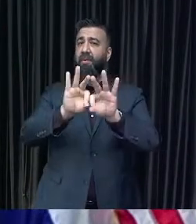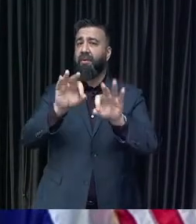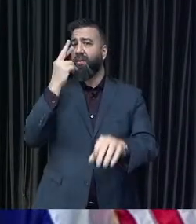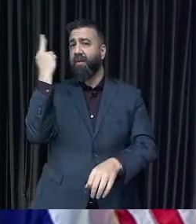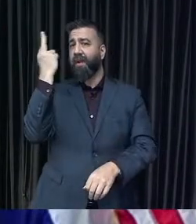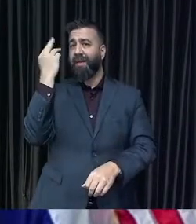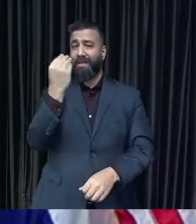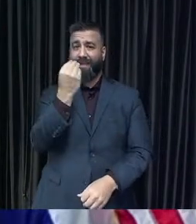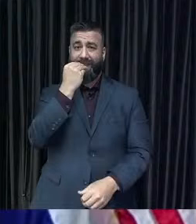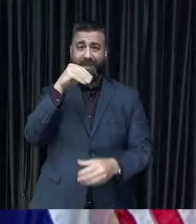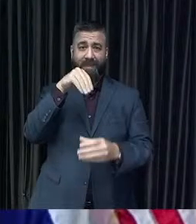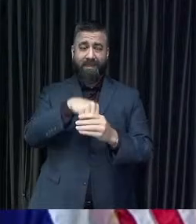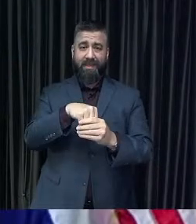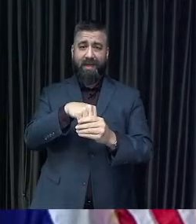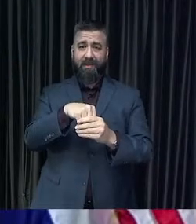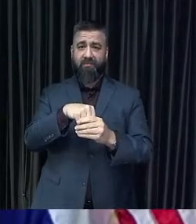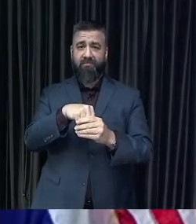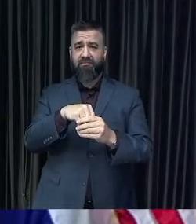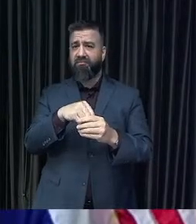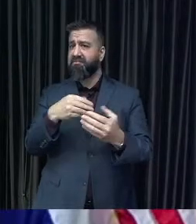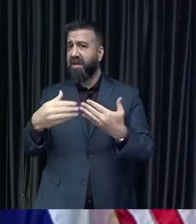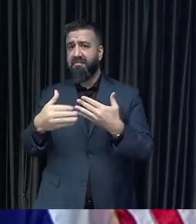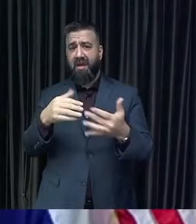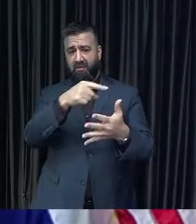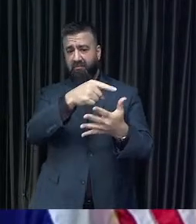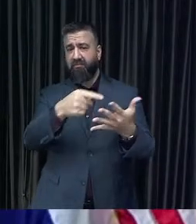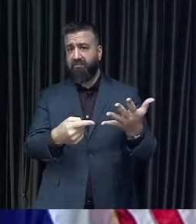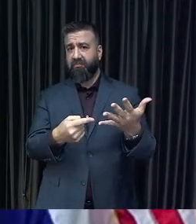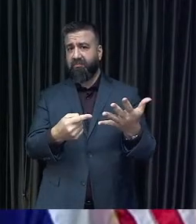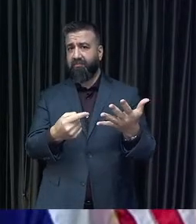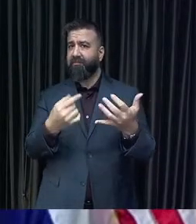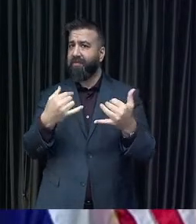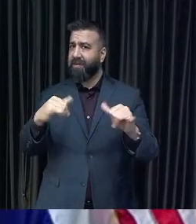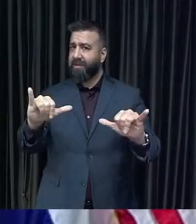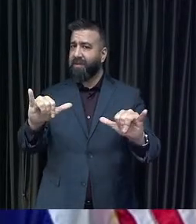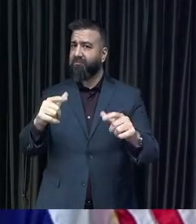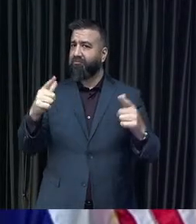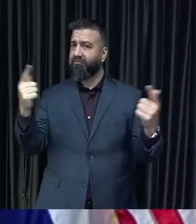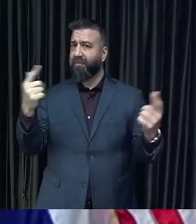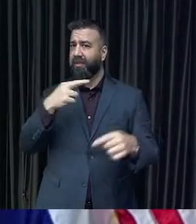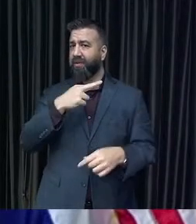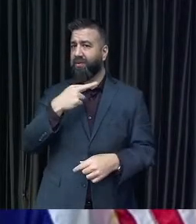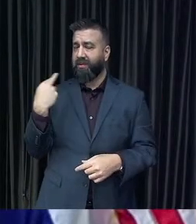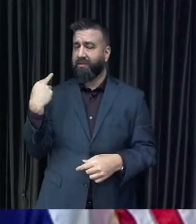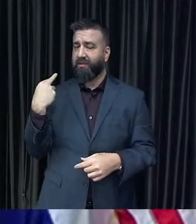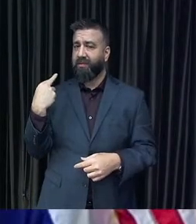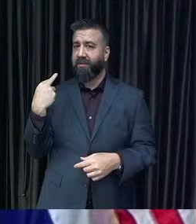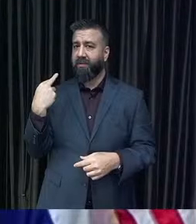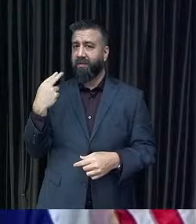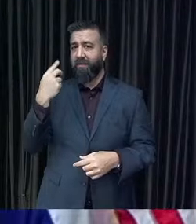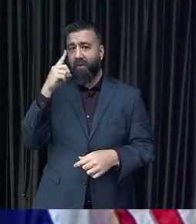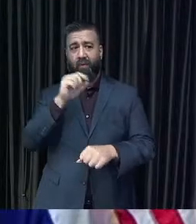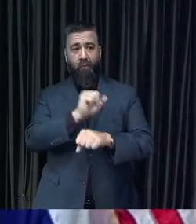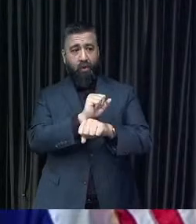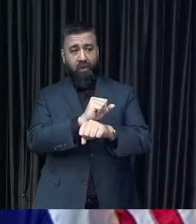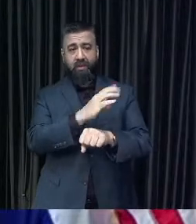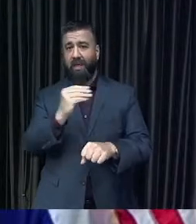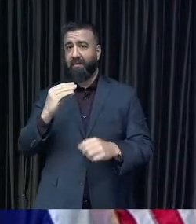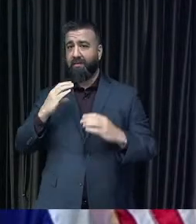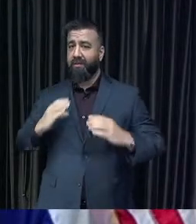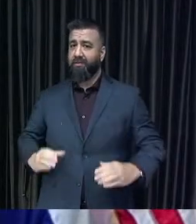indoor dining, even with these protocols, continues to pose substantial risk to patrons and employees